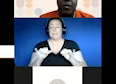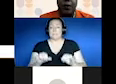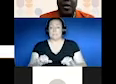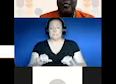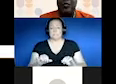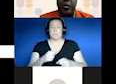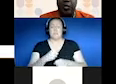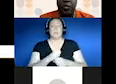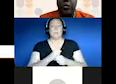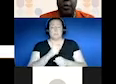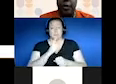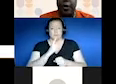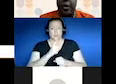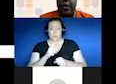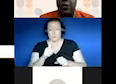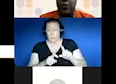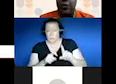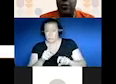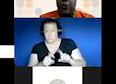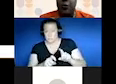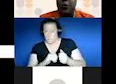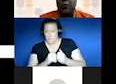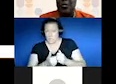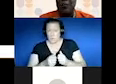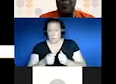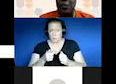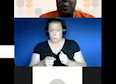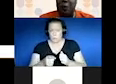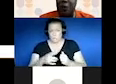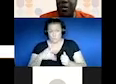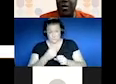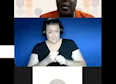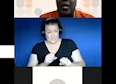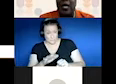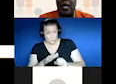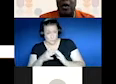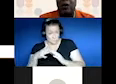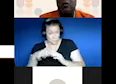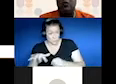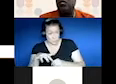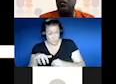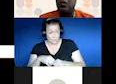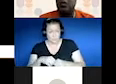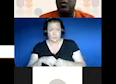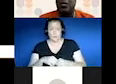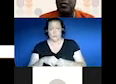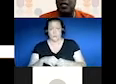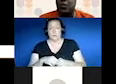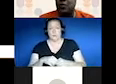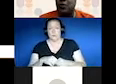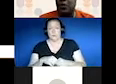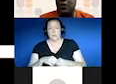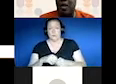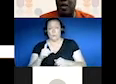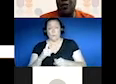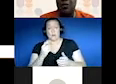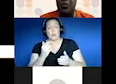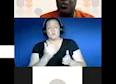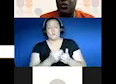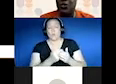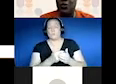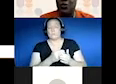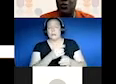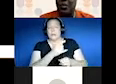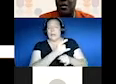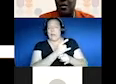that we are asking questions about how do you feel safe in your community? How close is the local liquor store? How close